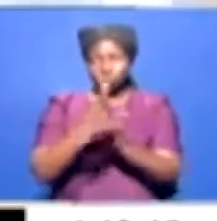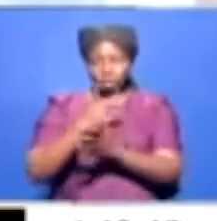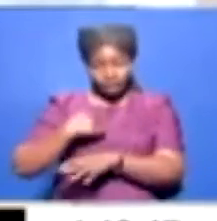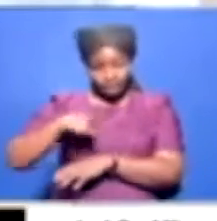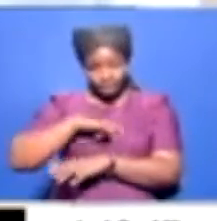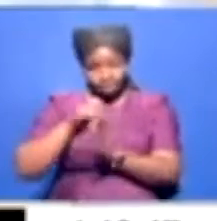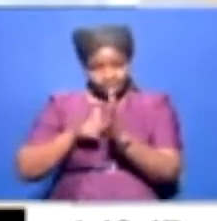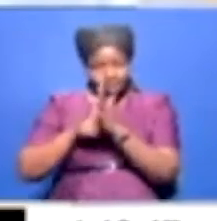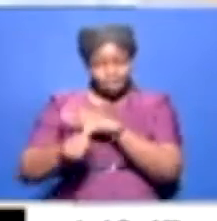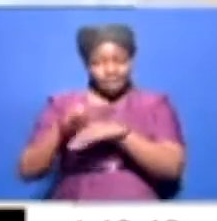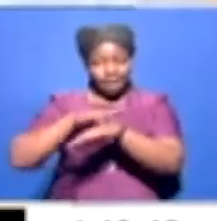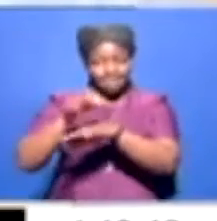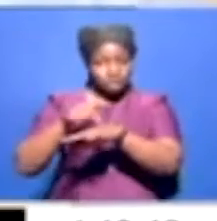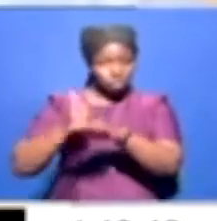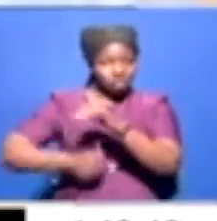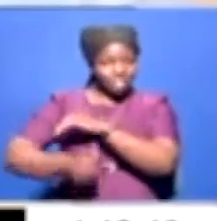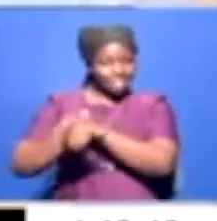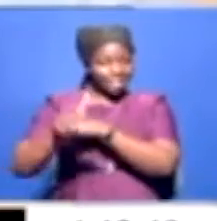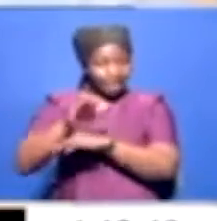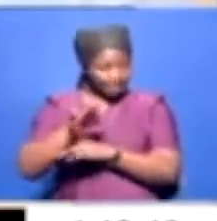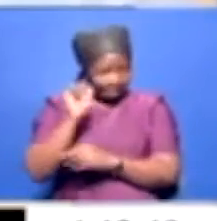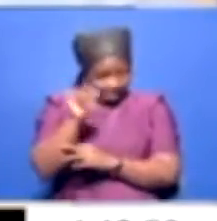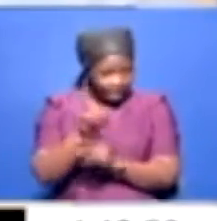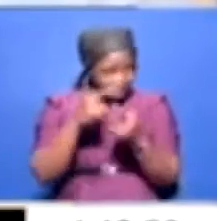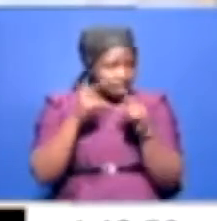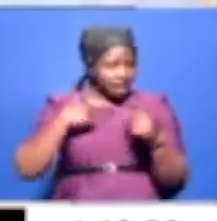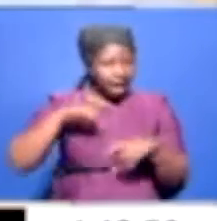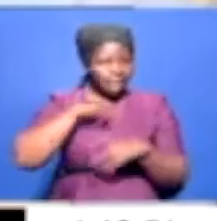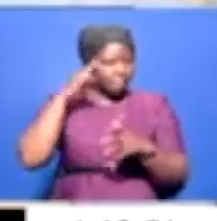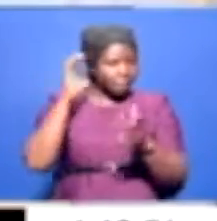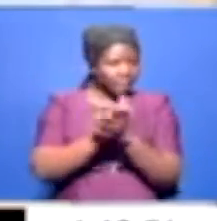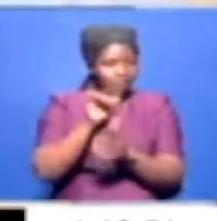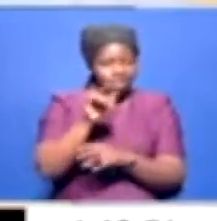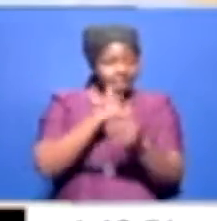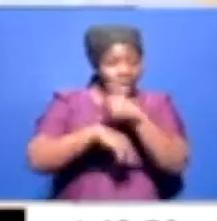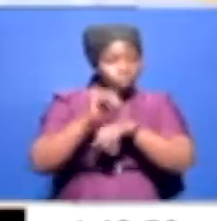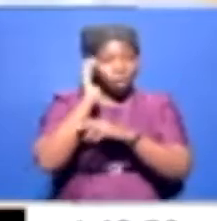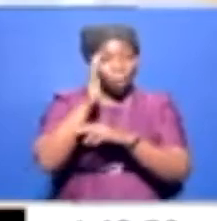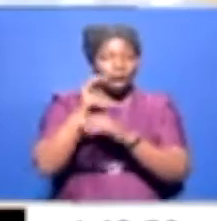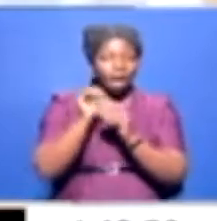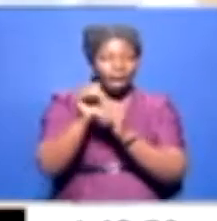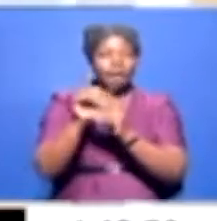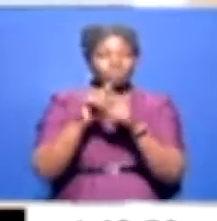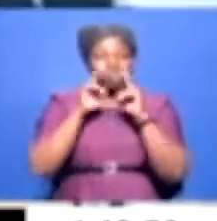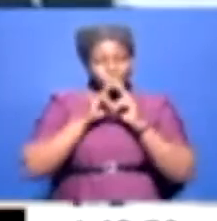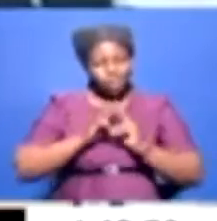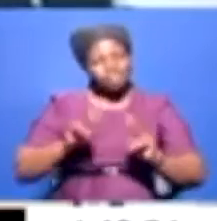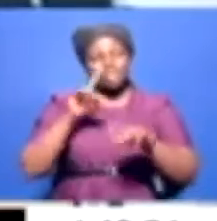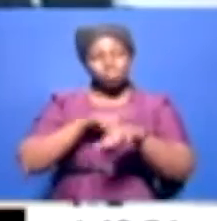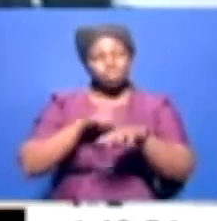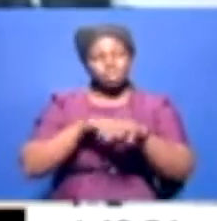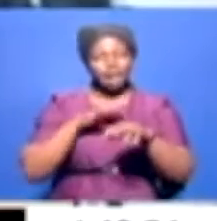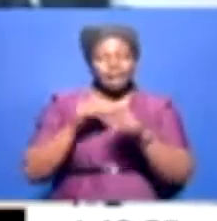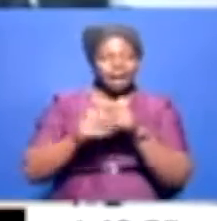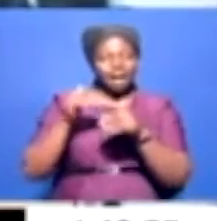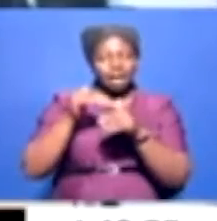kitaifa, tunaamini ya kwamba juhudi hii itachangia kuleta amani wakati wa uchaguzi na baada ya uchaguzi. Is